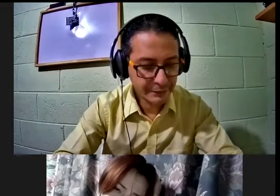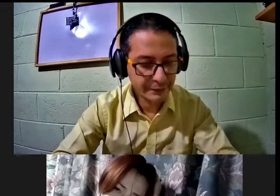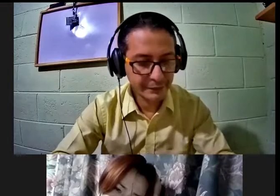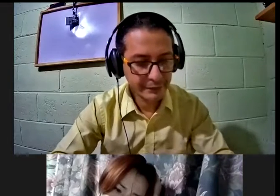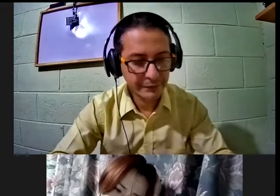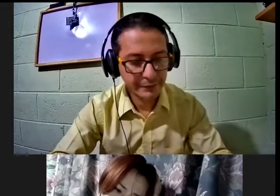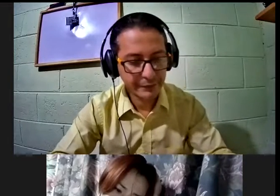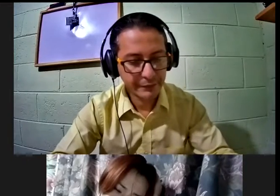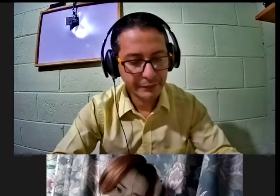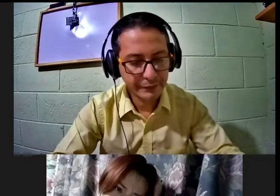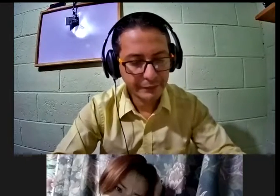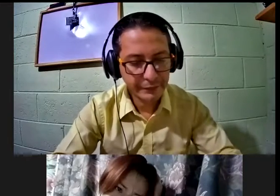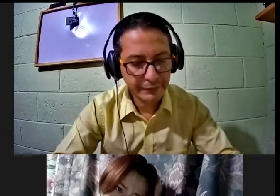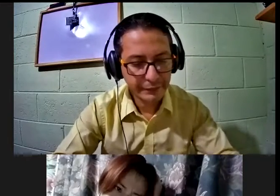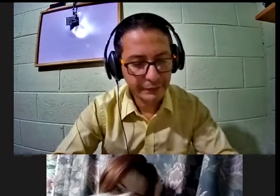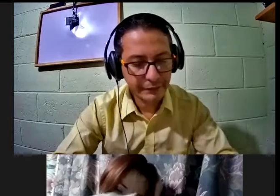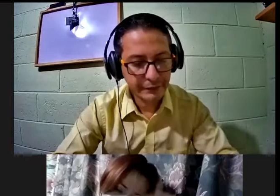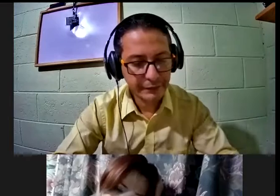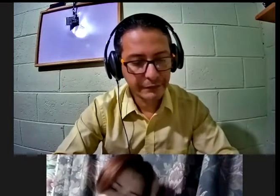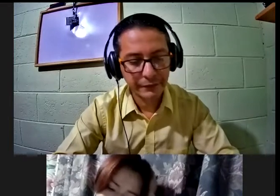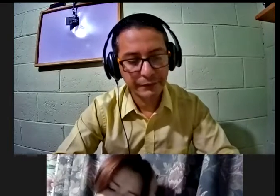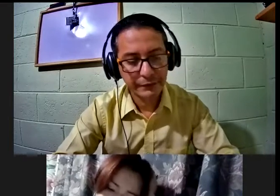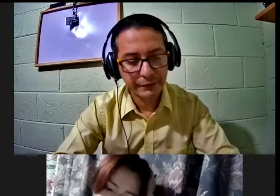The next week, I